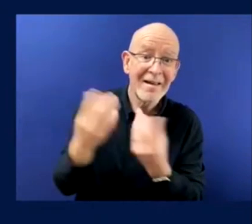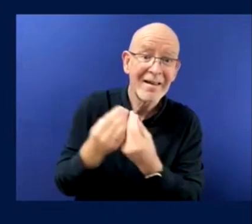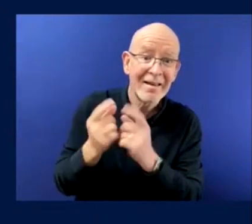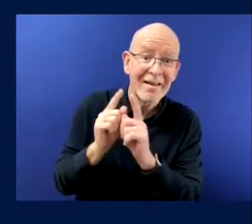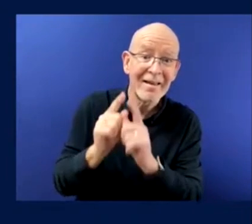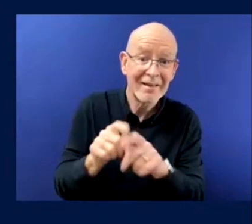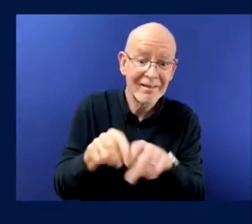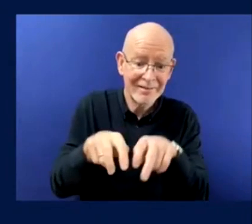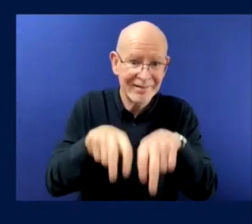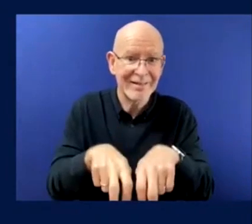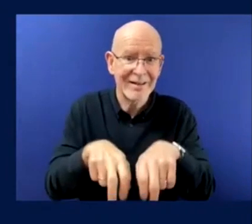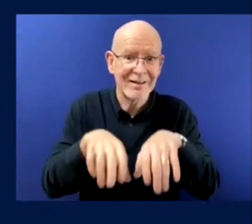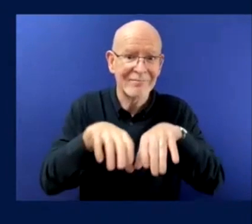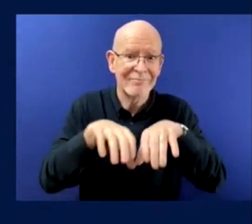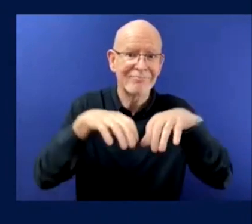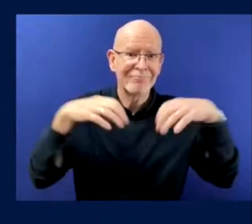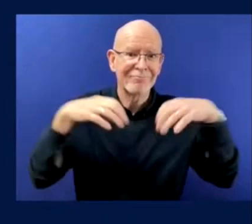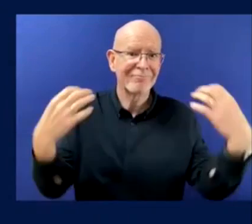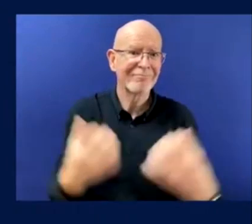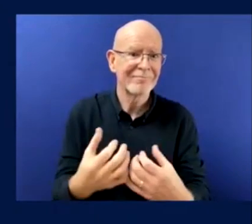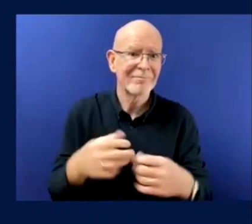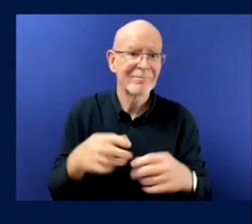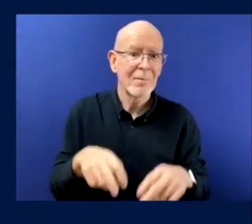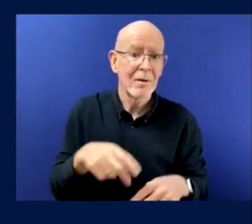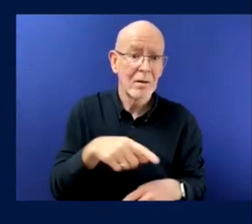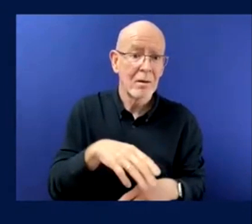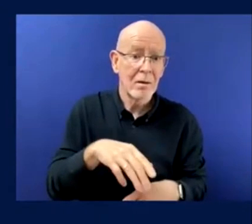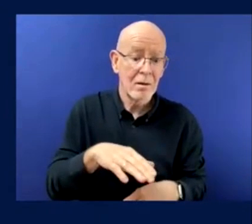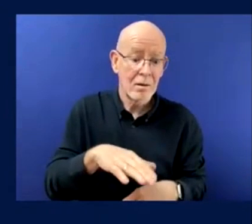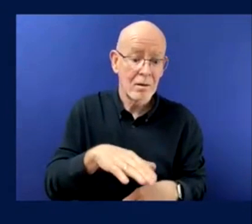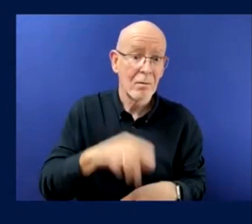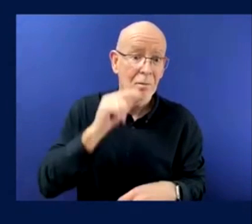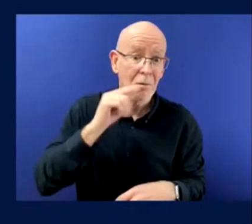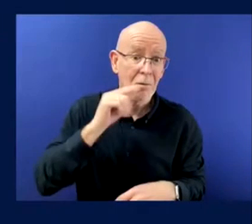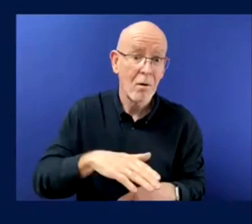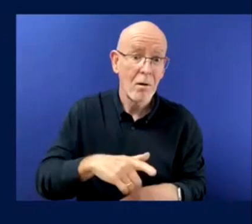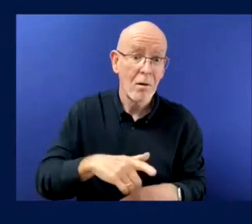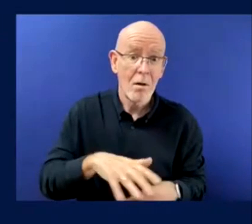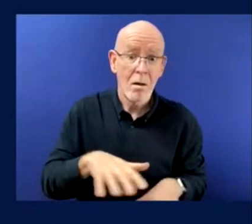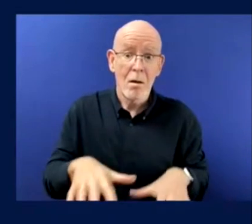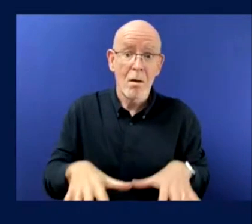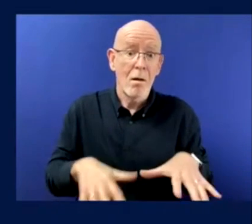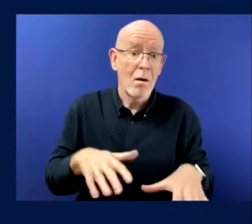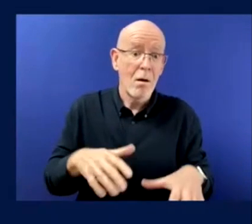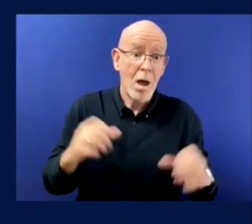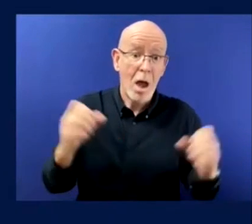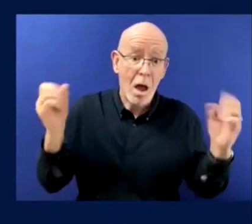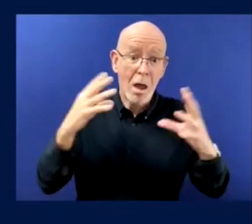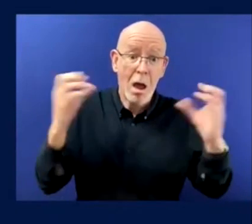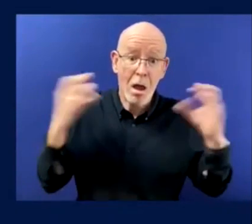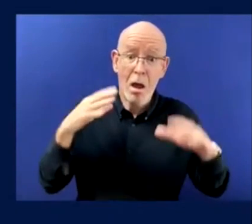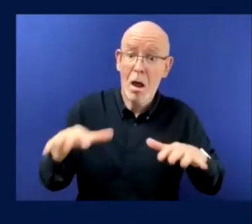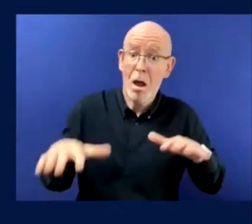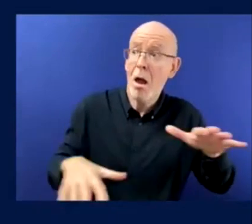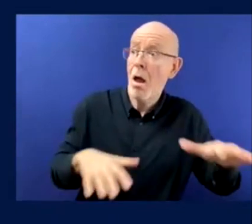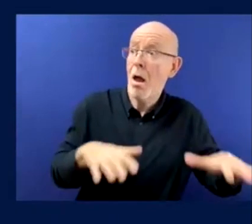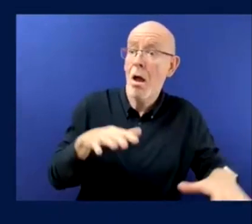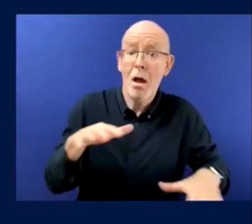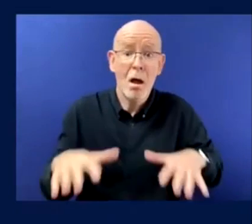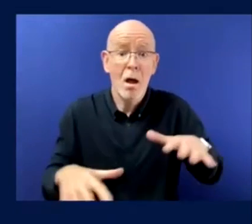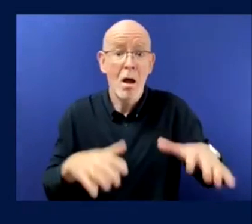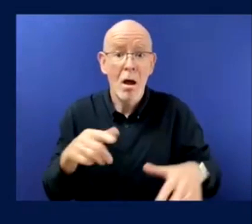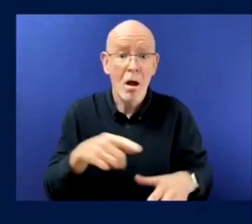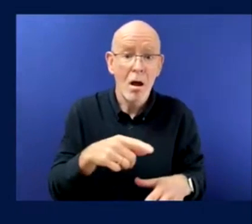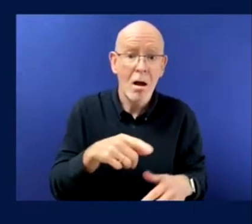to the sensory viewing room and enabled them to be able to watch the rest of the match from that space, meaning they could watch the entire game